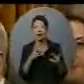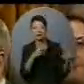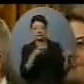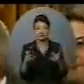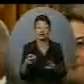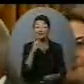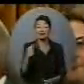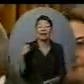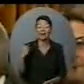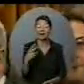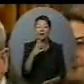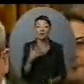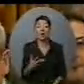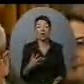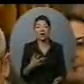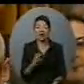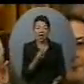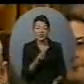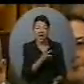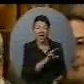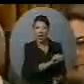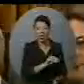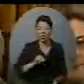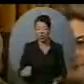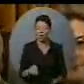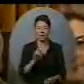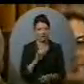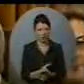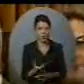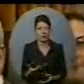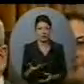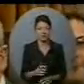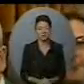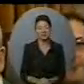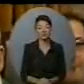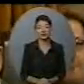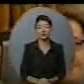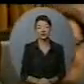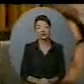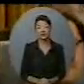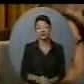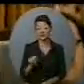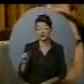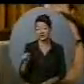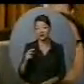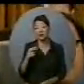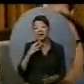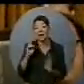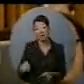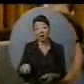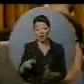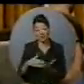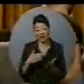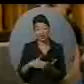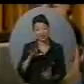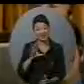page 37 of the Auditor General's report clearly contradicts him. So if he wants to take that up with the cops, I'm sure it's going to be very well for him. But I would